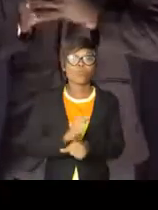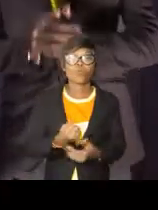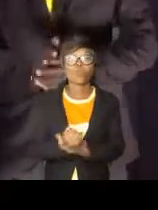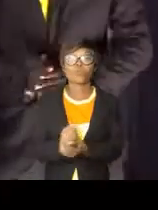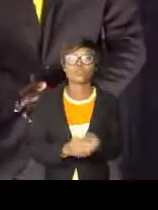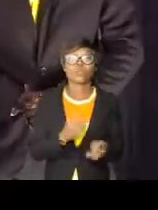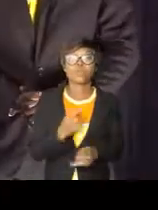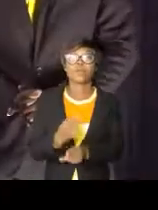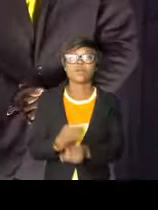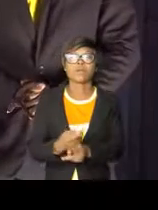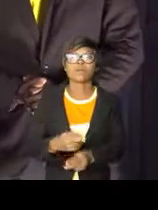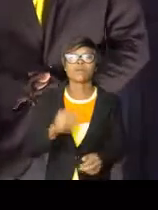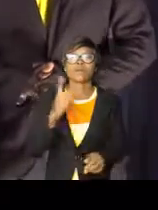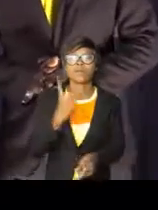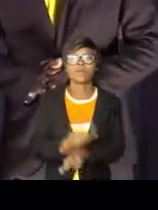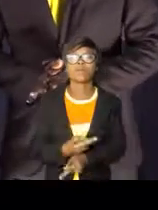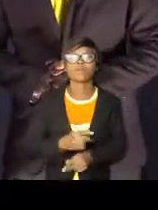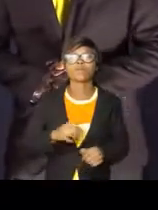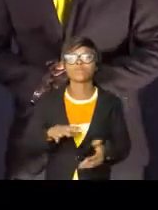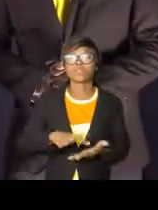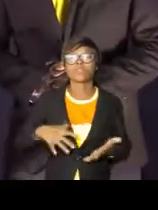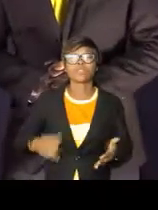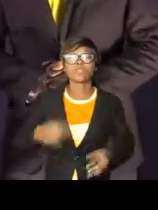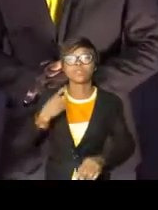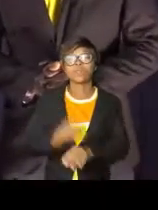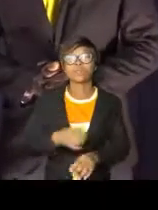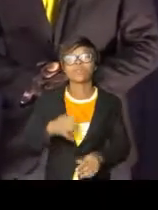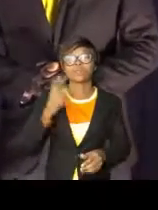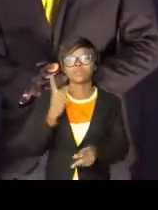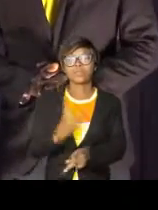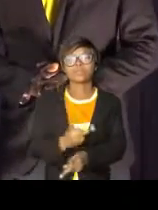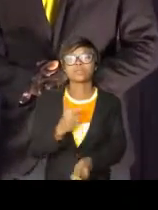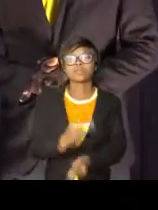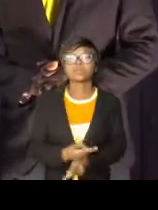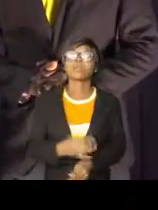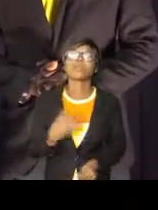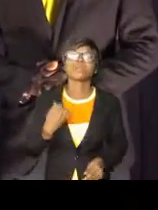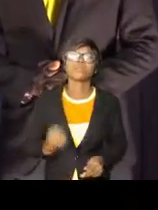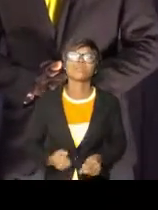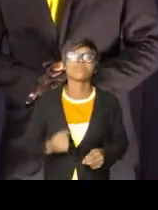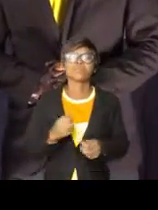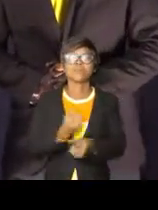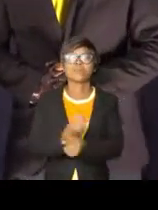homework. Wash your hands regularly. keep studying hard, but above all, stay Stay